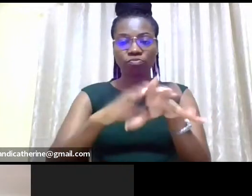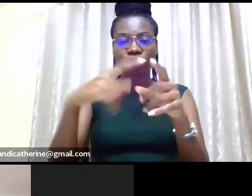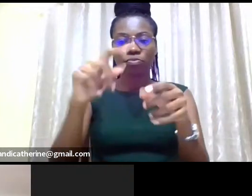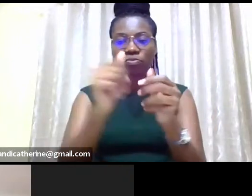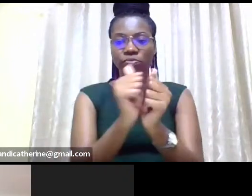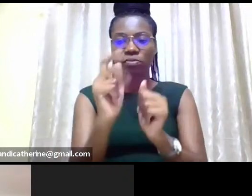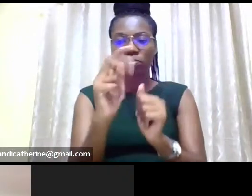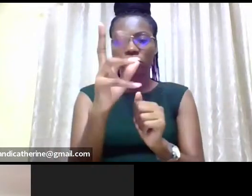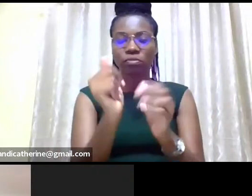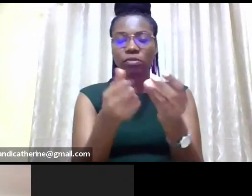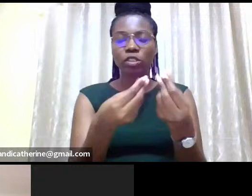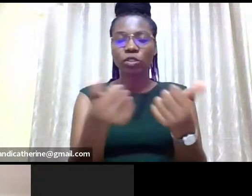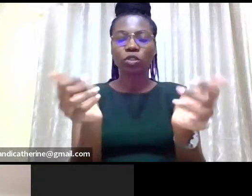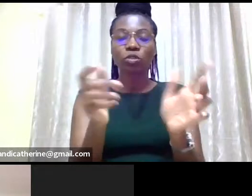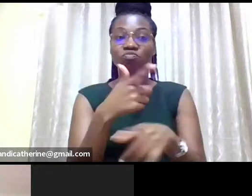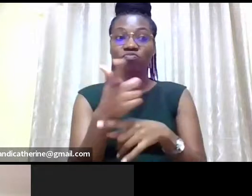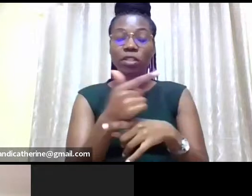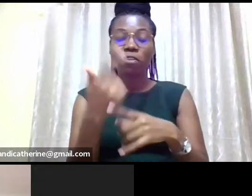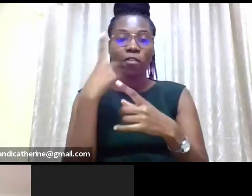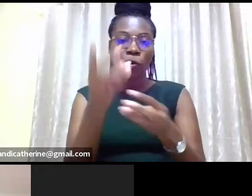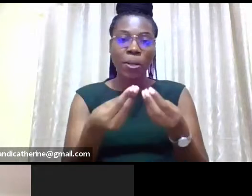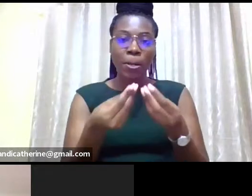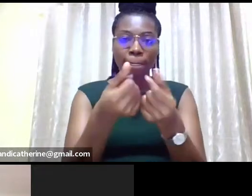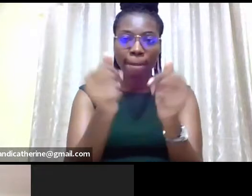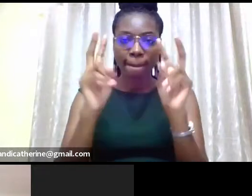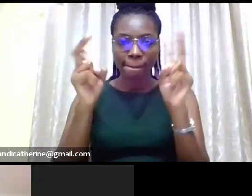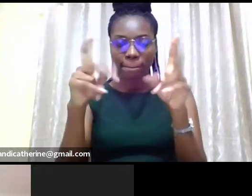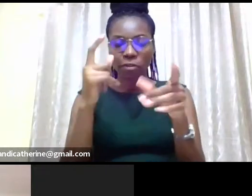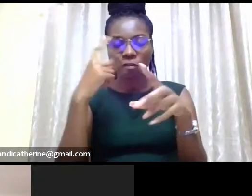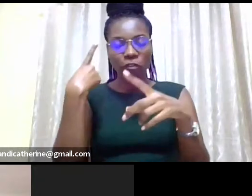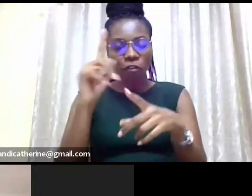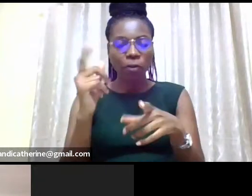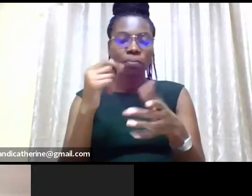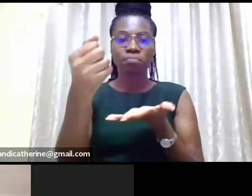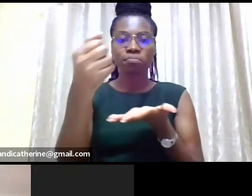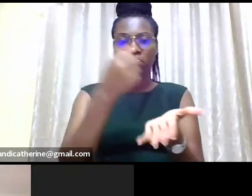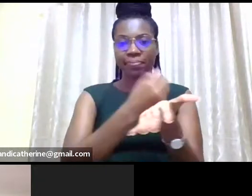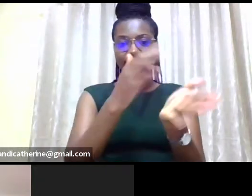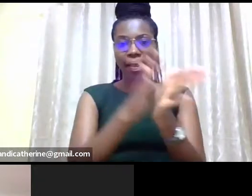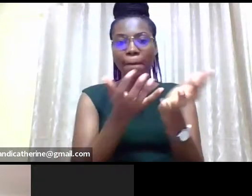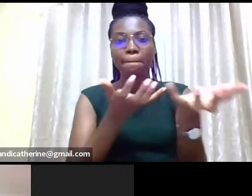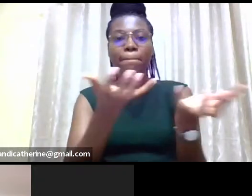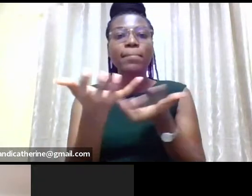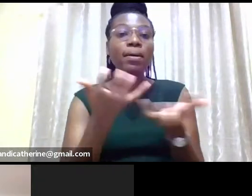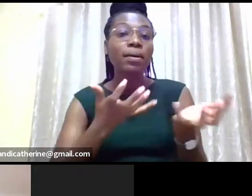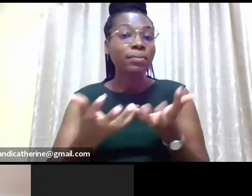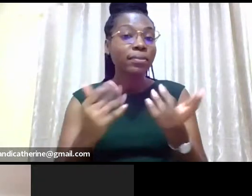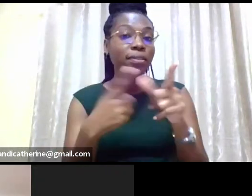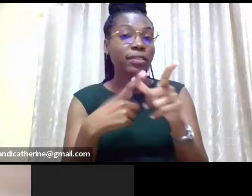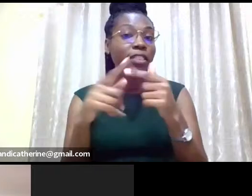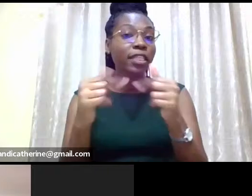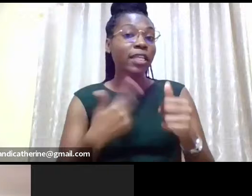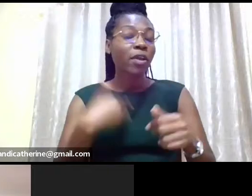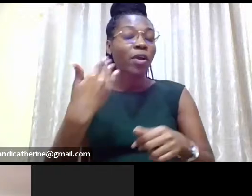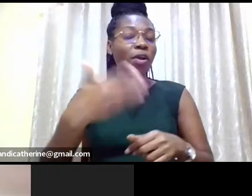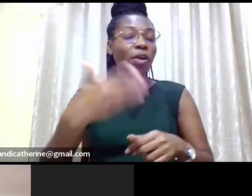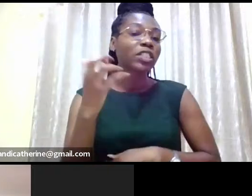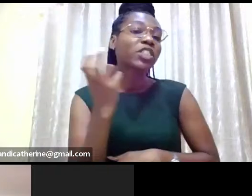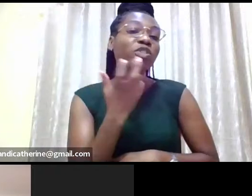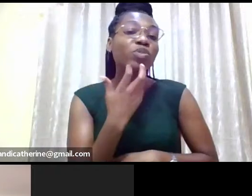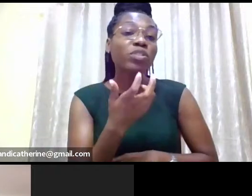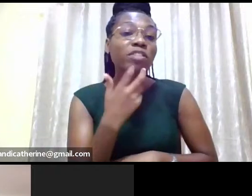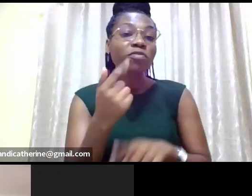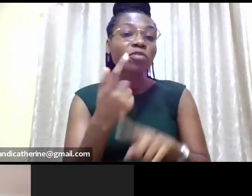is a webinar series that seeks to demystify issues in employment and entrepreneurship. We do this every Tuesday from